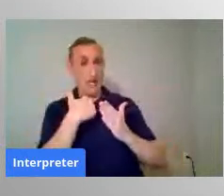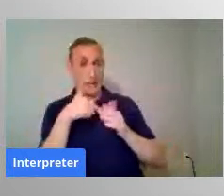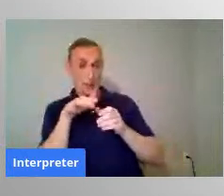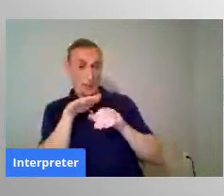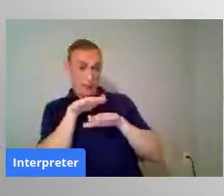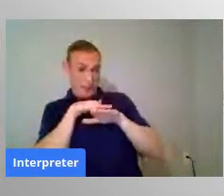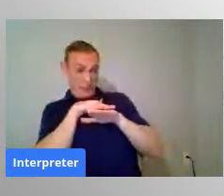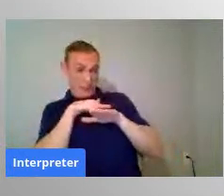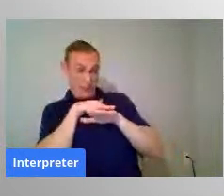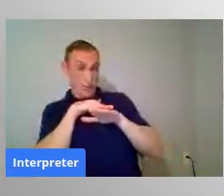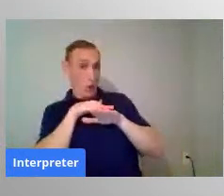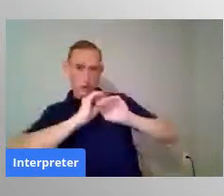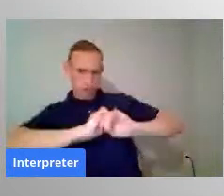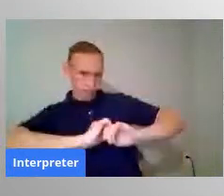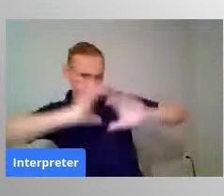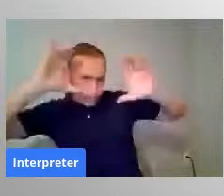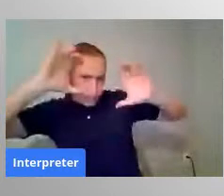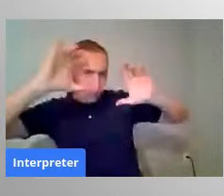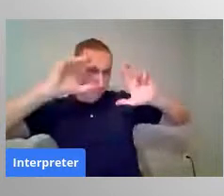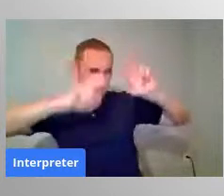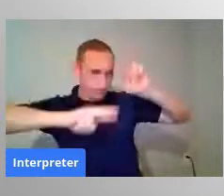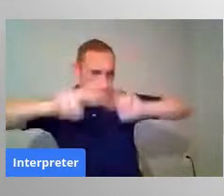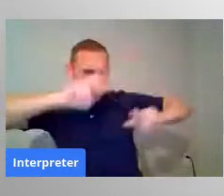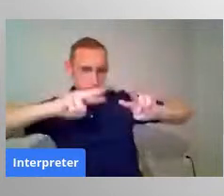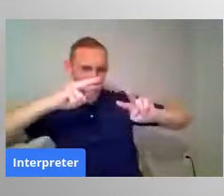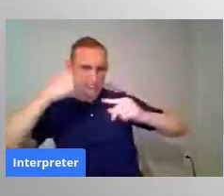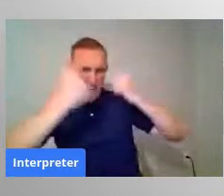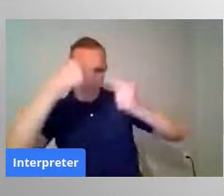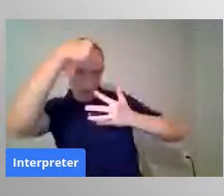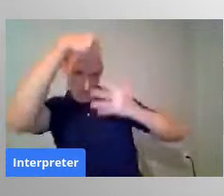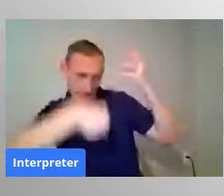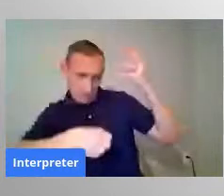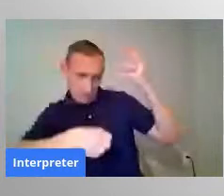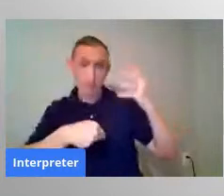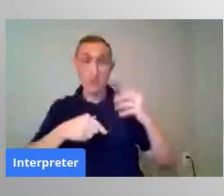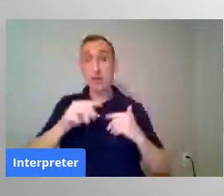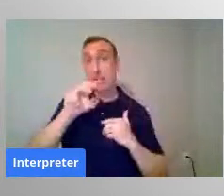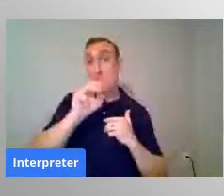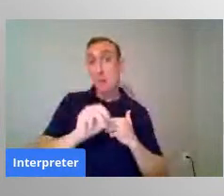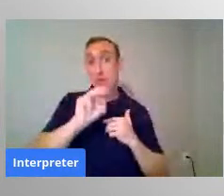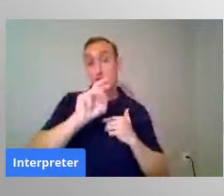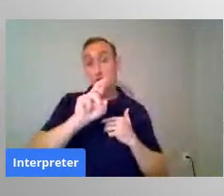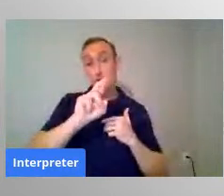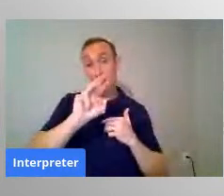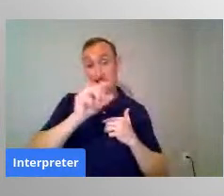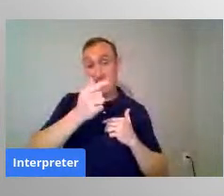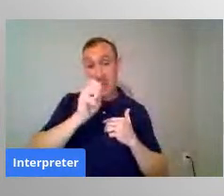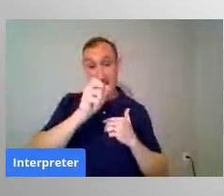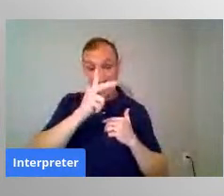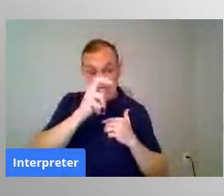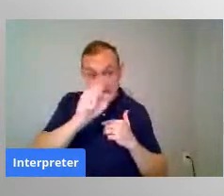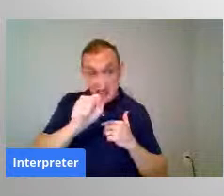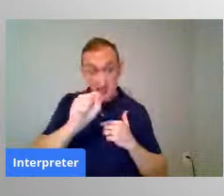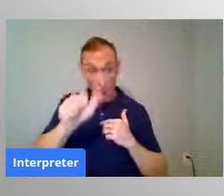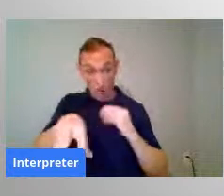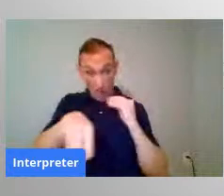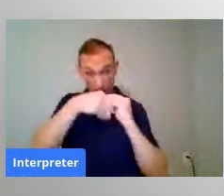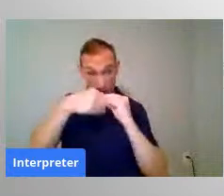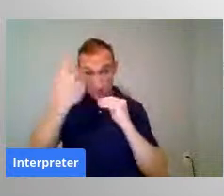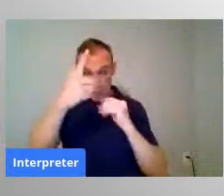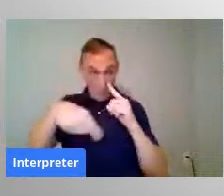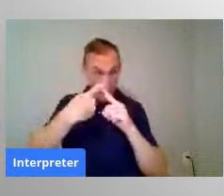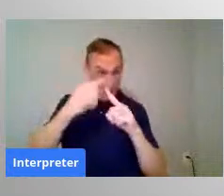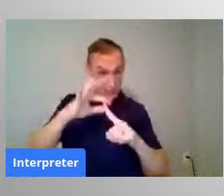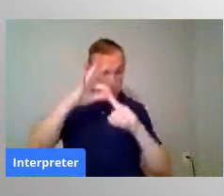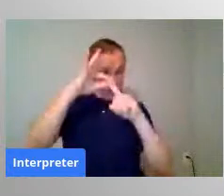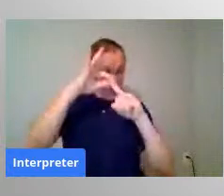you want to add about our special populations? I will just add that we did include that communication to parents, that it is